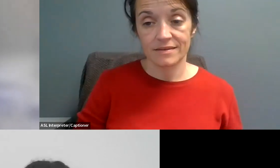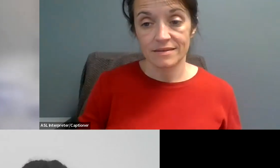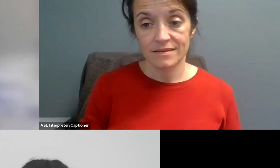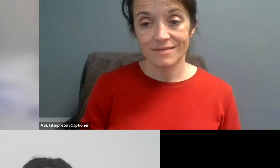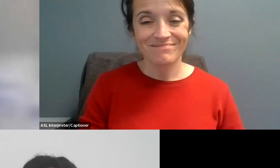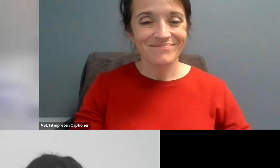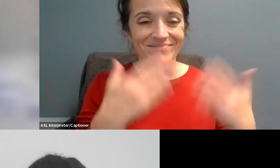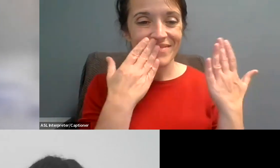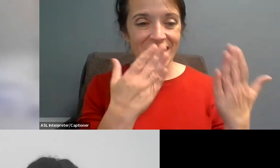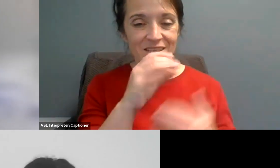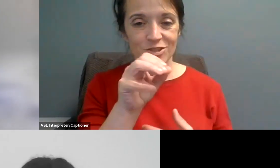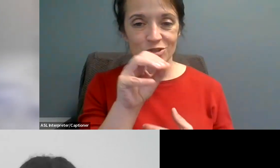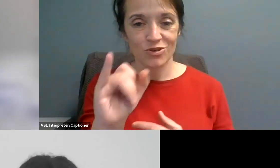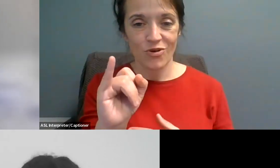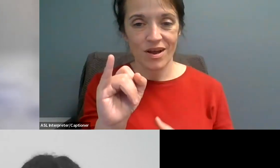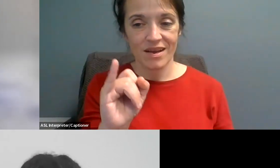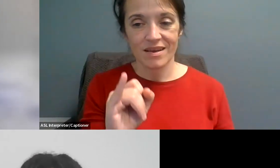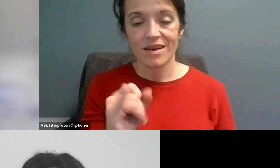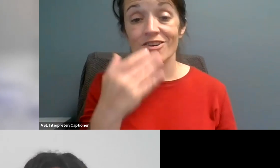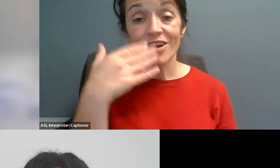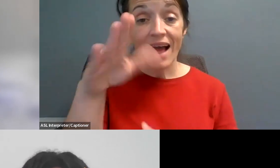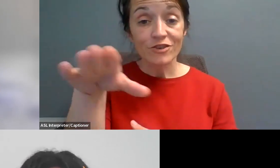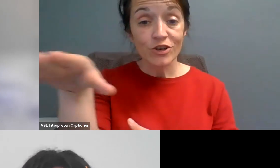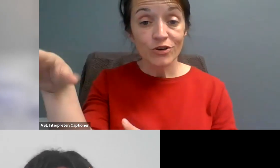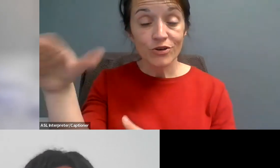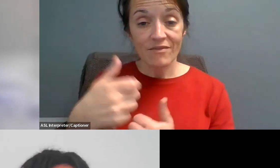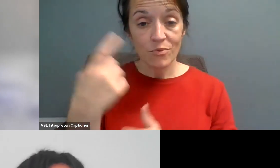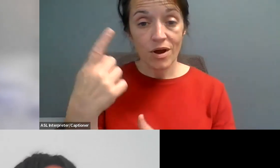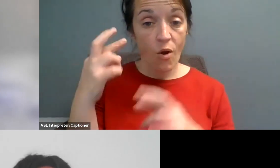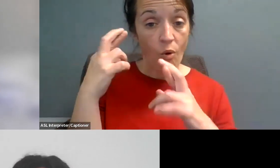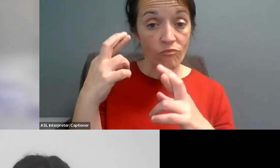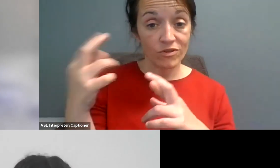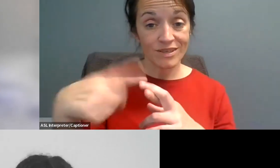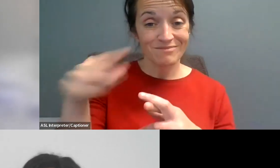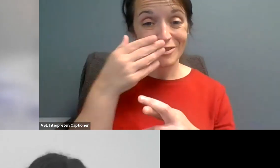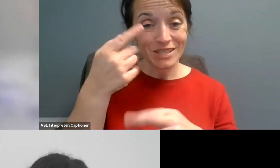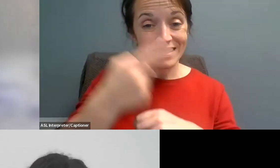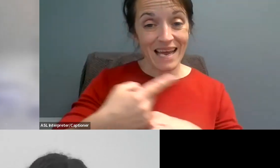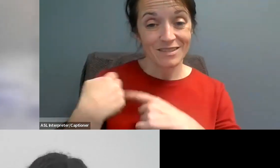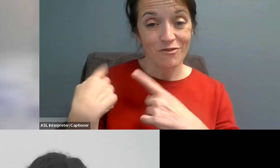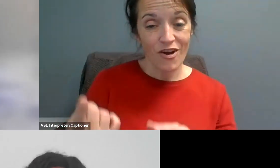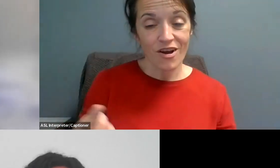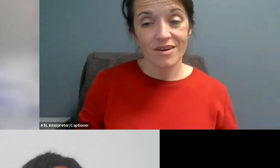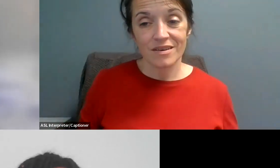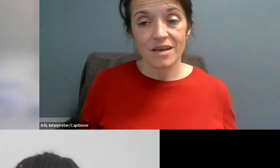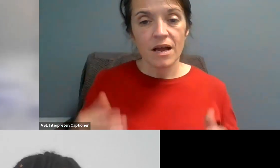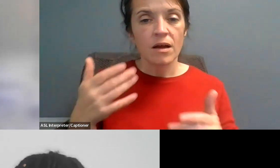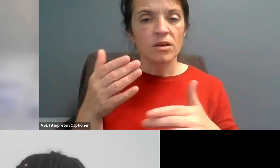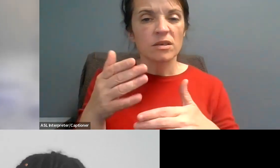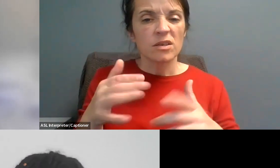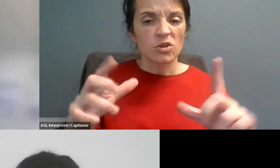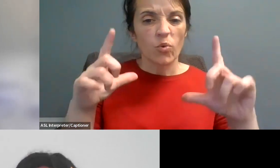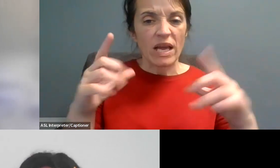Thank you, Joy. Excuse me. Thank you, Joy. And good afternoon, everyone. I hope everyone had a great day. Let me go ahead and share my screen if